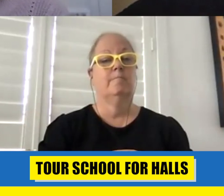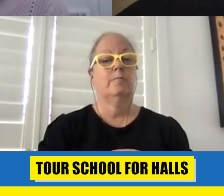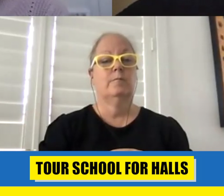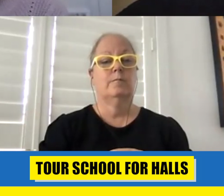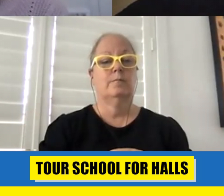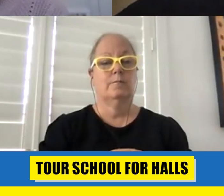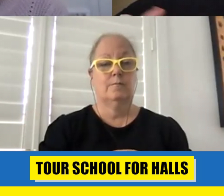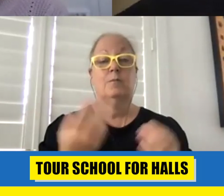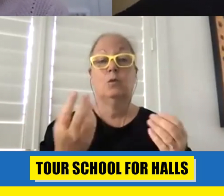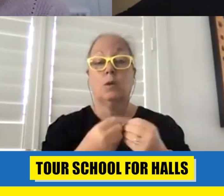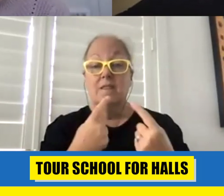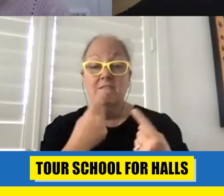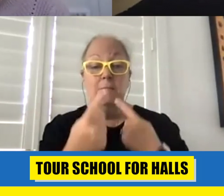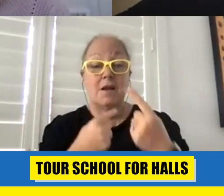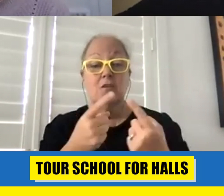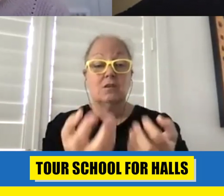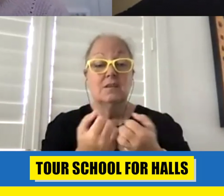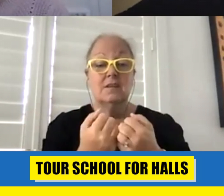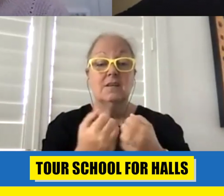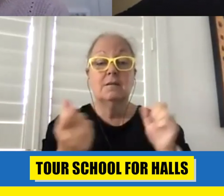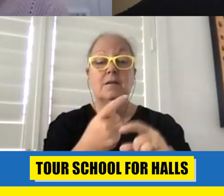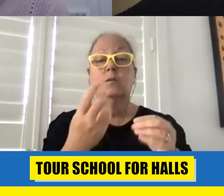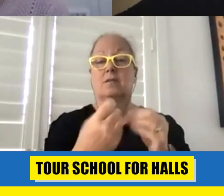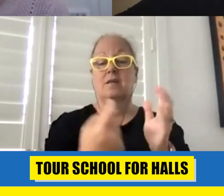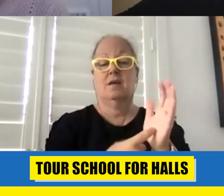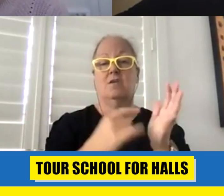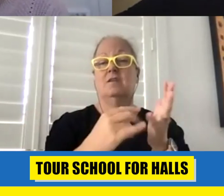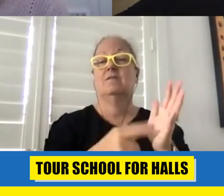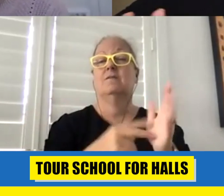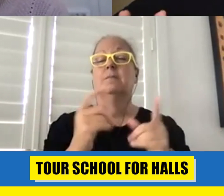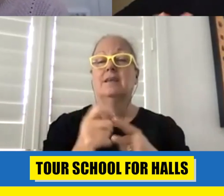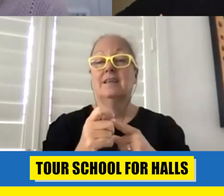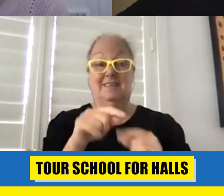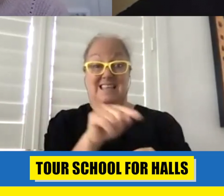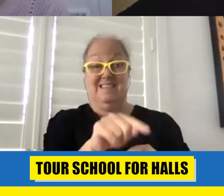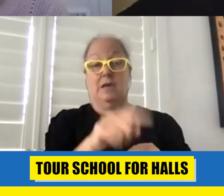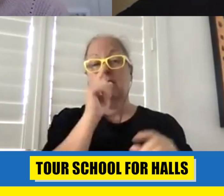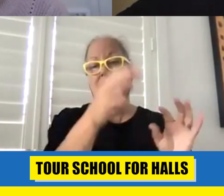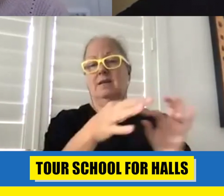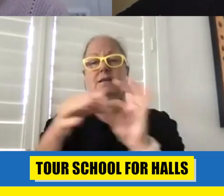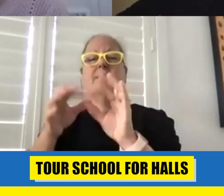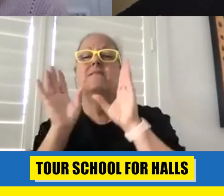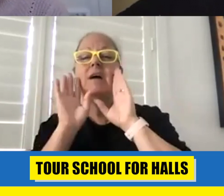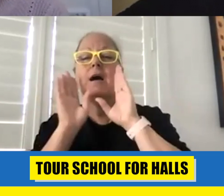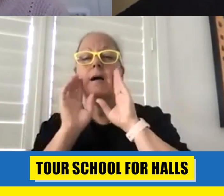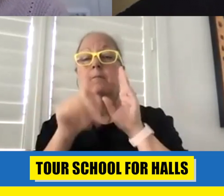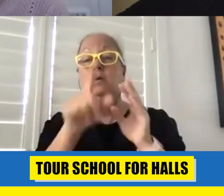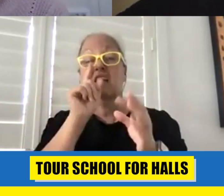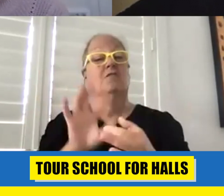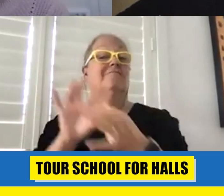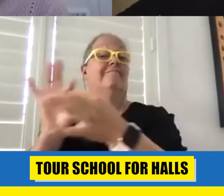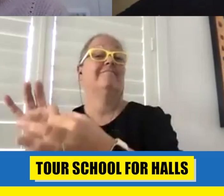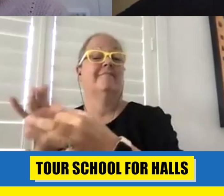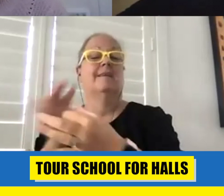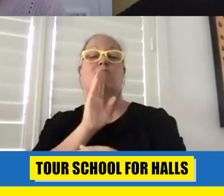the information that you receive via email with the RSVP, there's a link in that email that'll take you to that Facebook group and you can join it